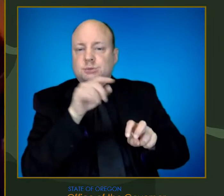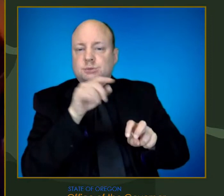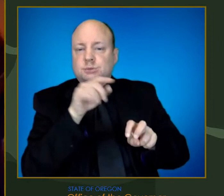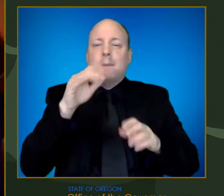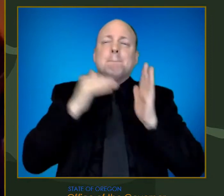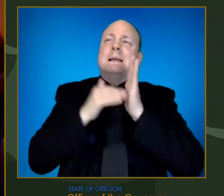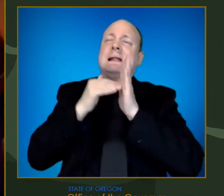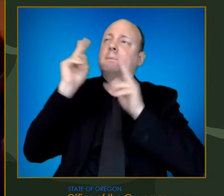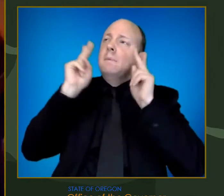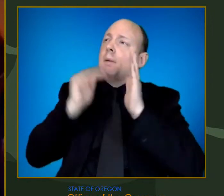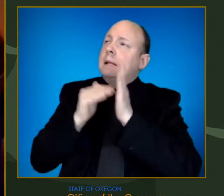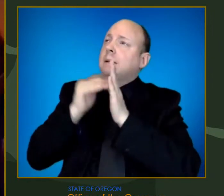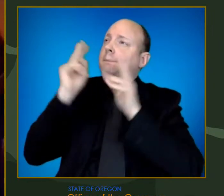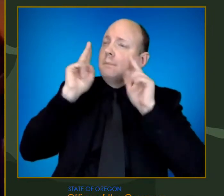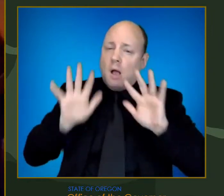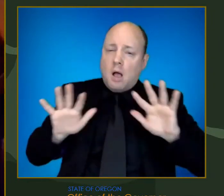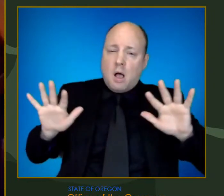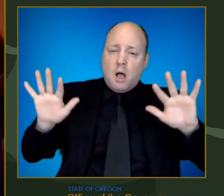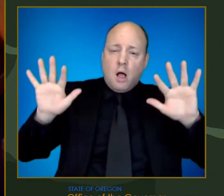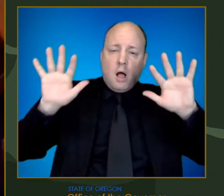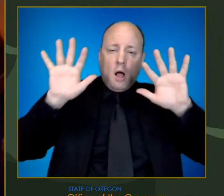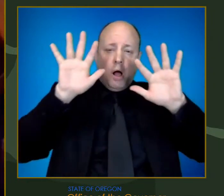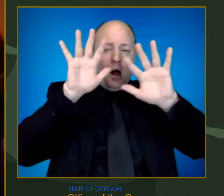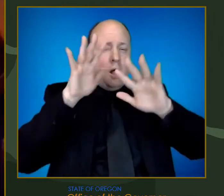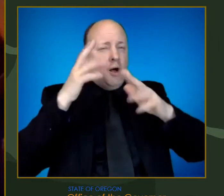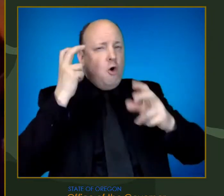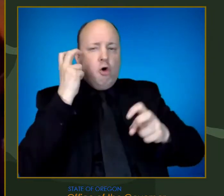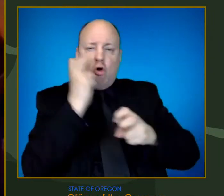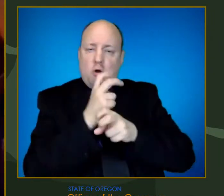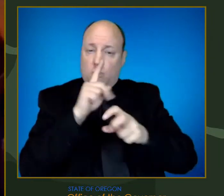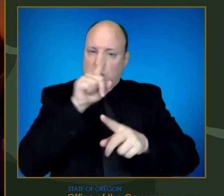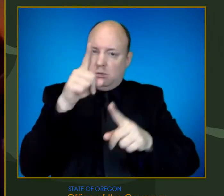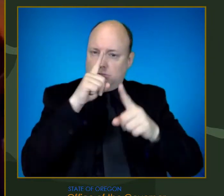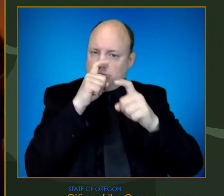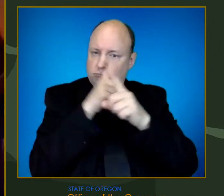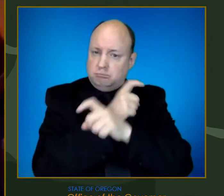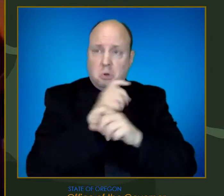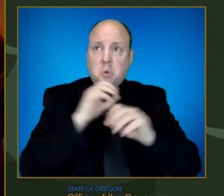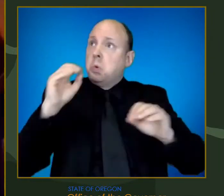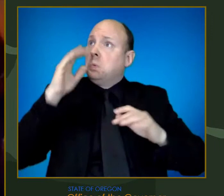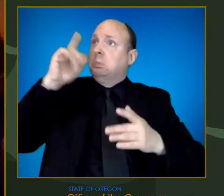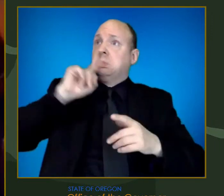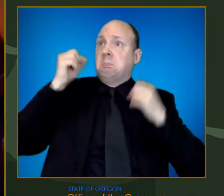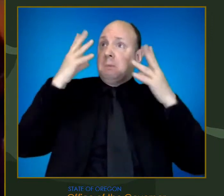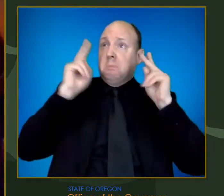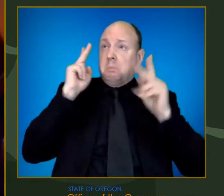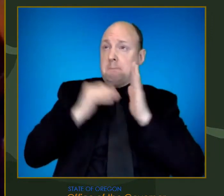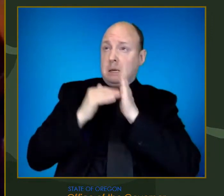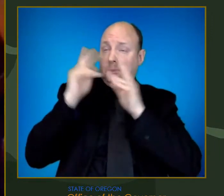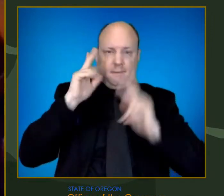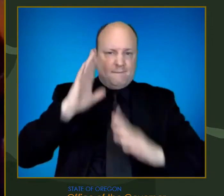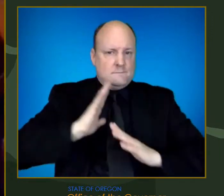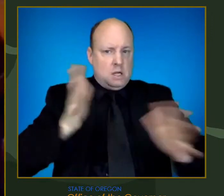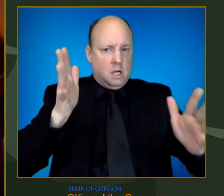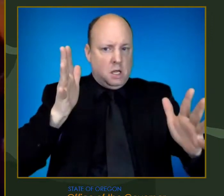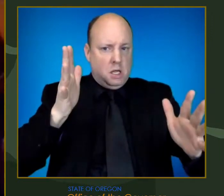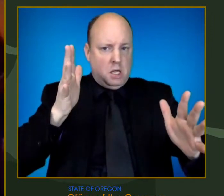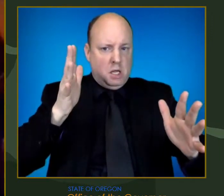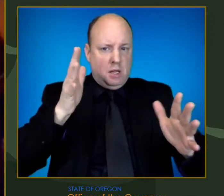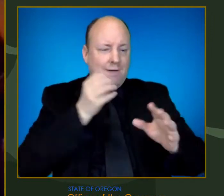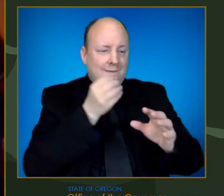have not developed COVID. And this very small subset is unfortunate, but unfortunately something that we